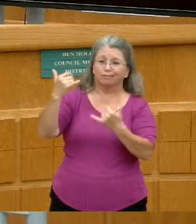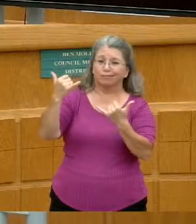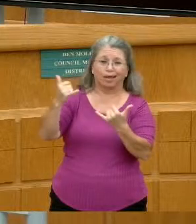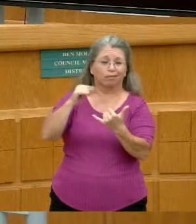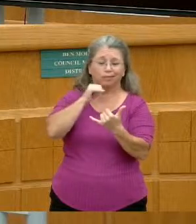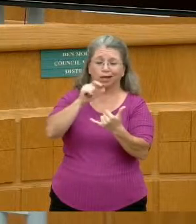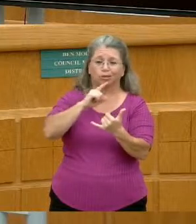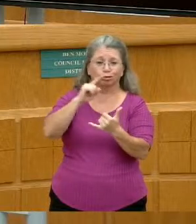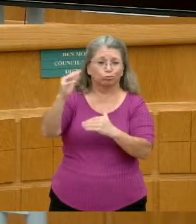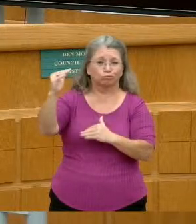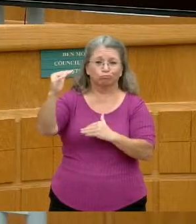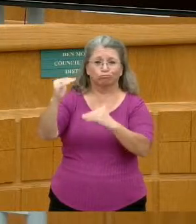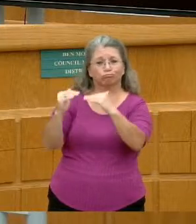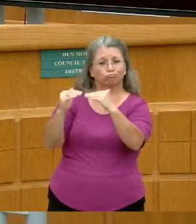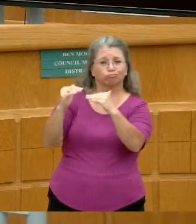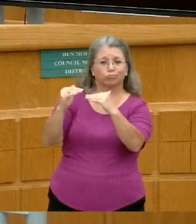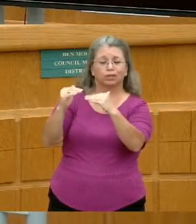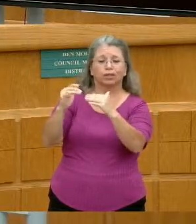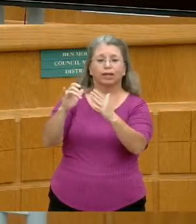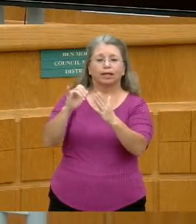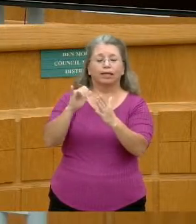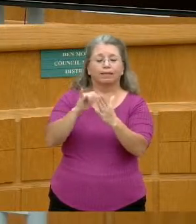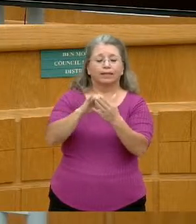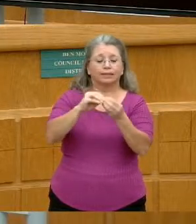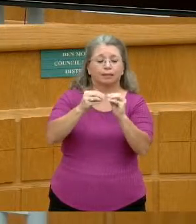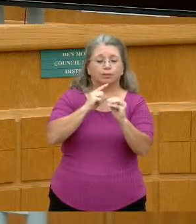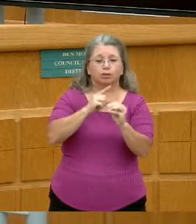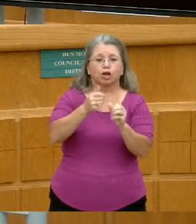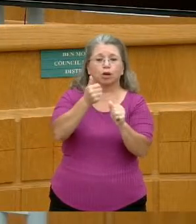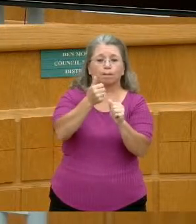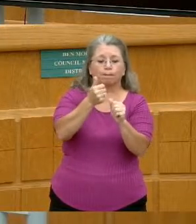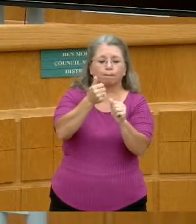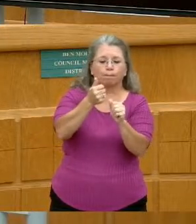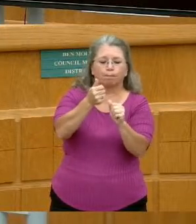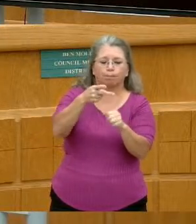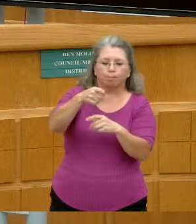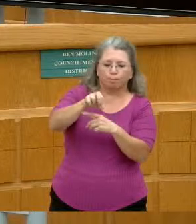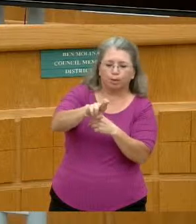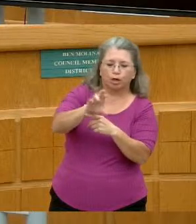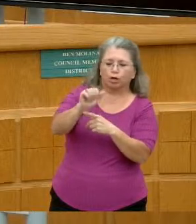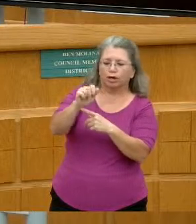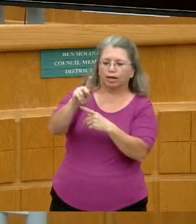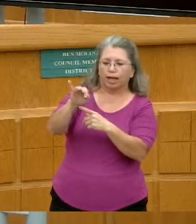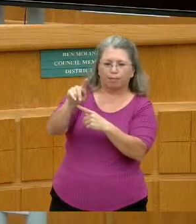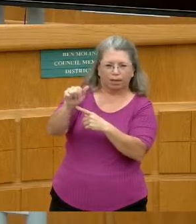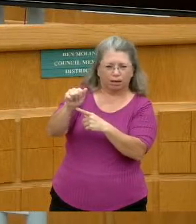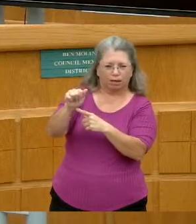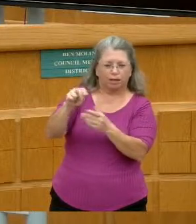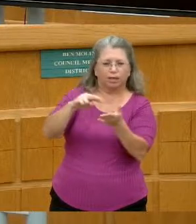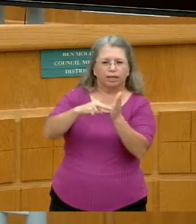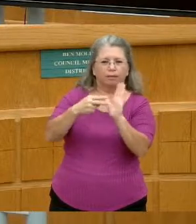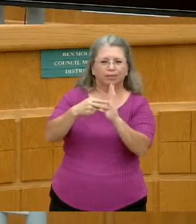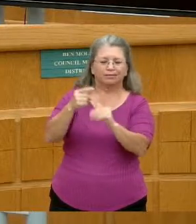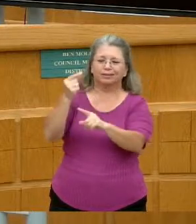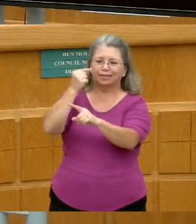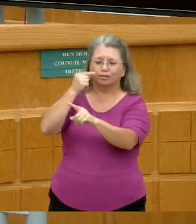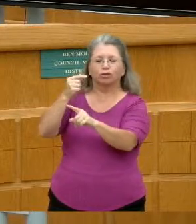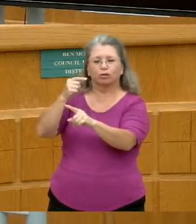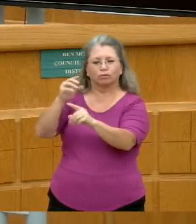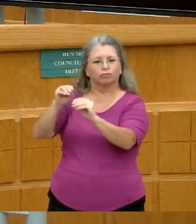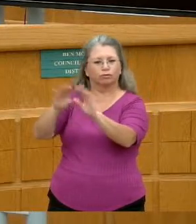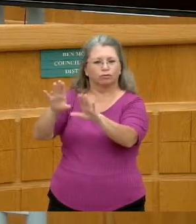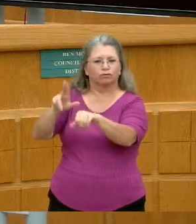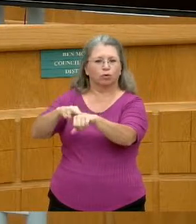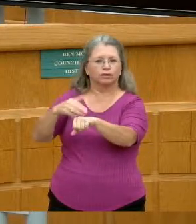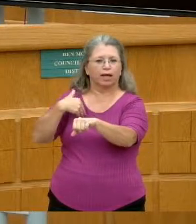case anymore. These numbers are per capita. So what that means is that San Antonio, there's more people than